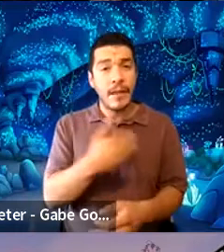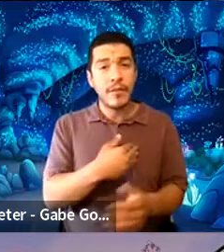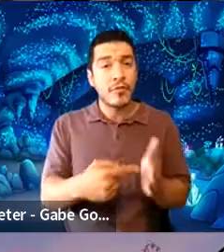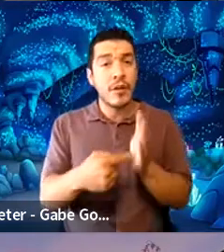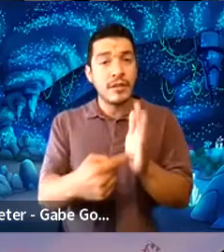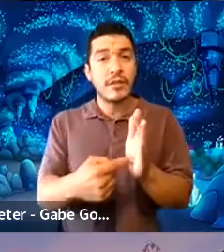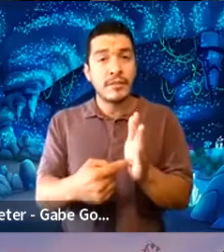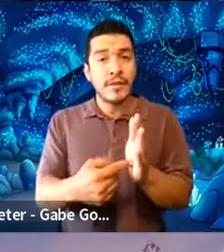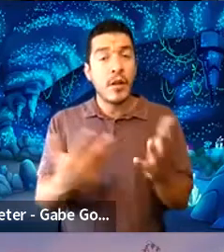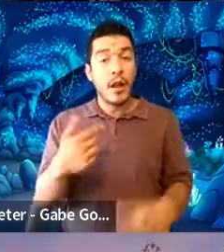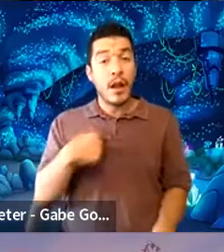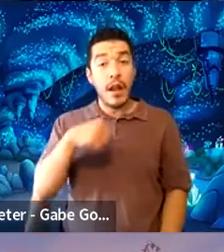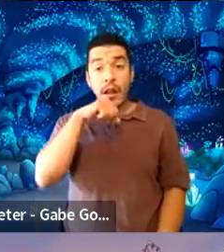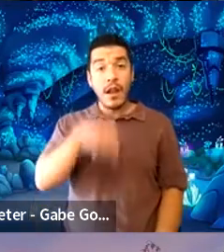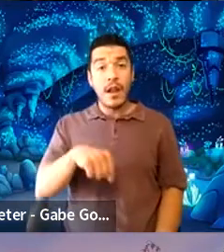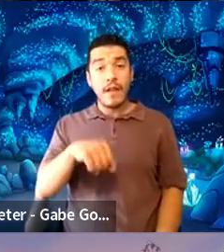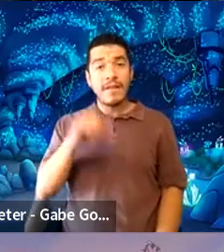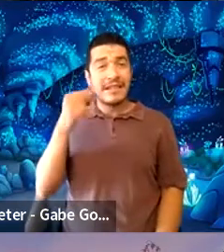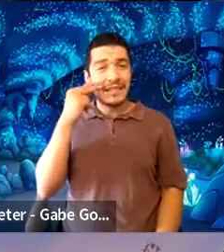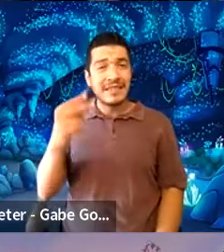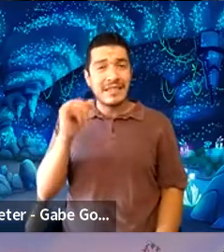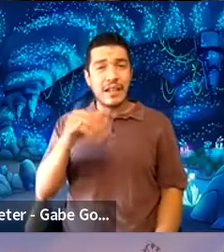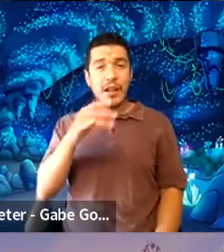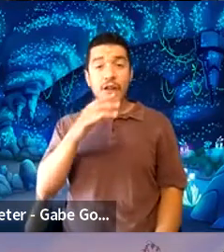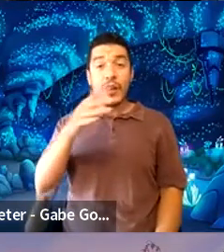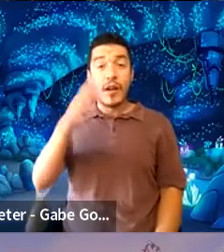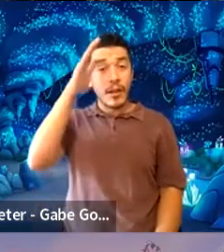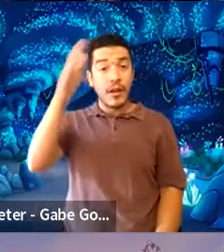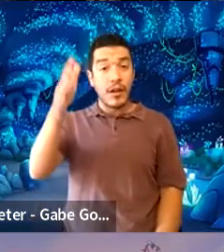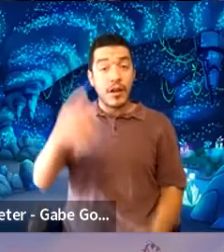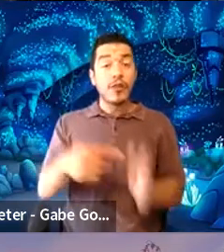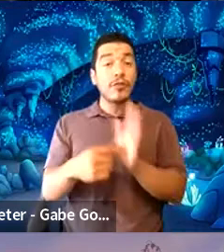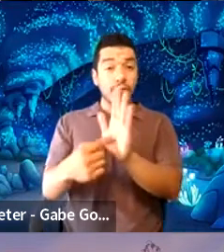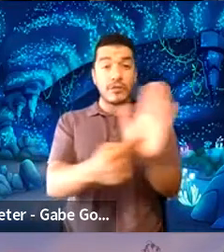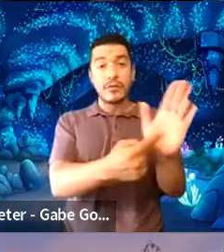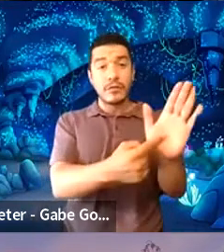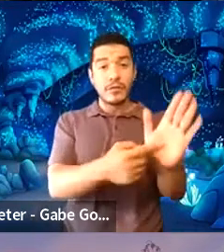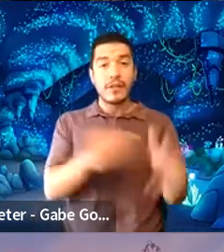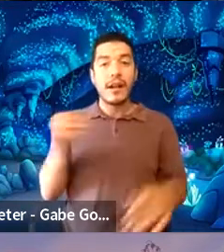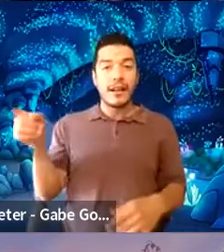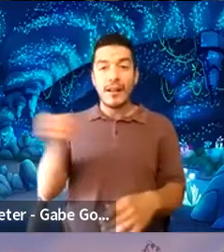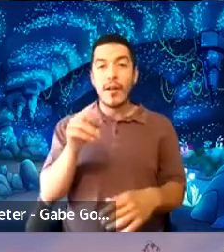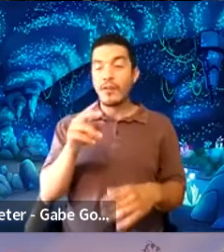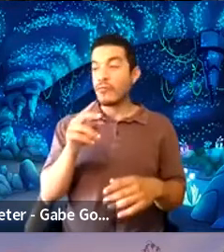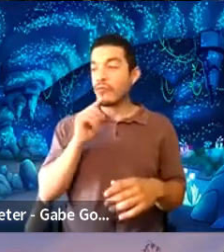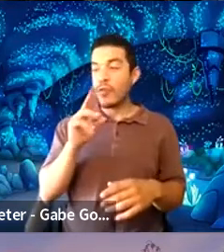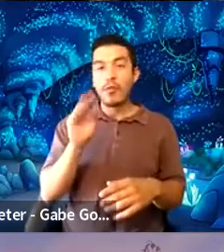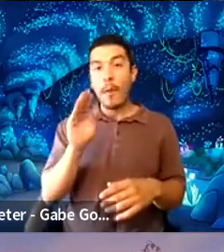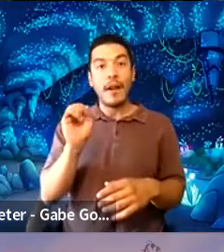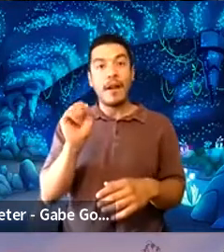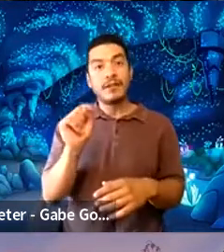represented. And what I loved is seeing the grandparents being represented, and they were robust and they